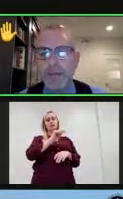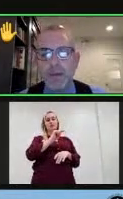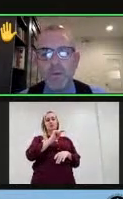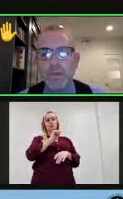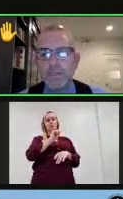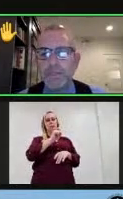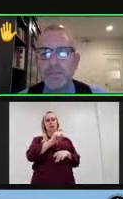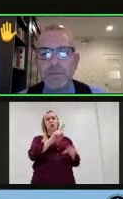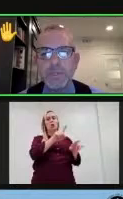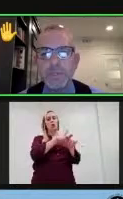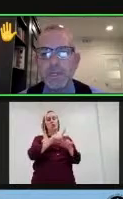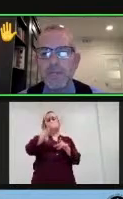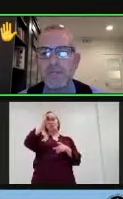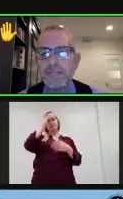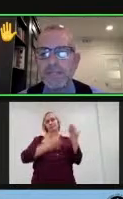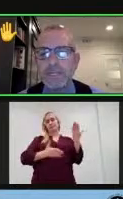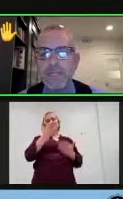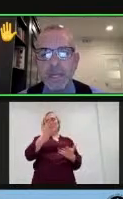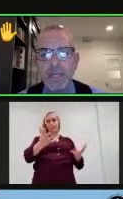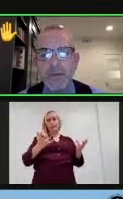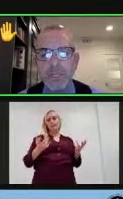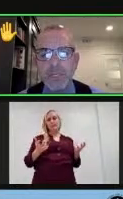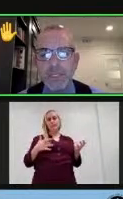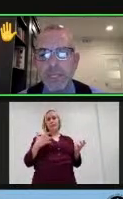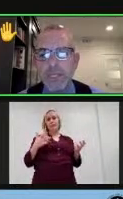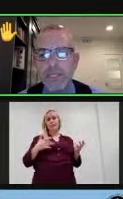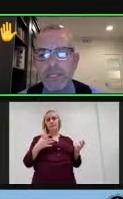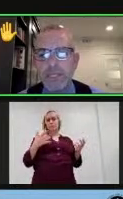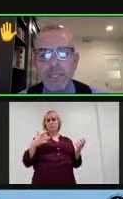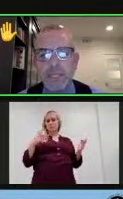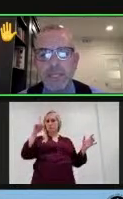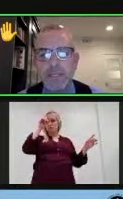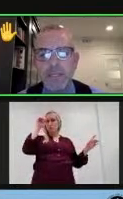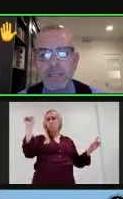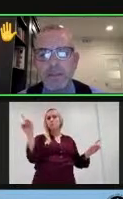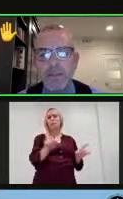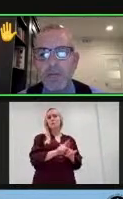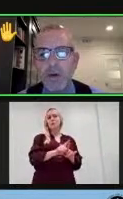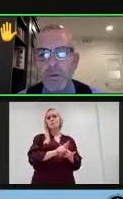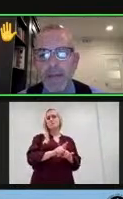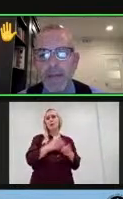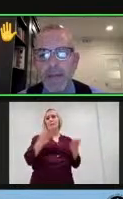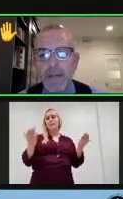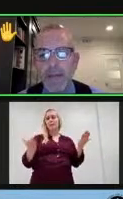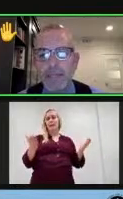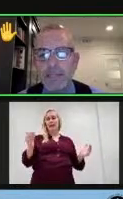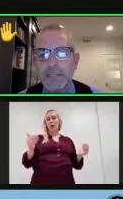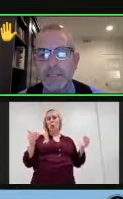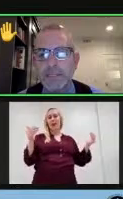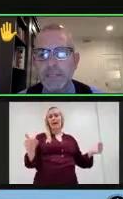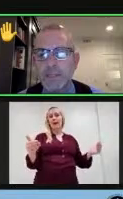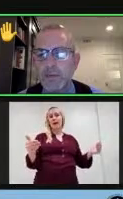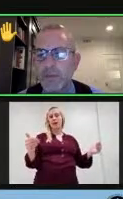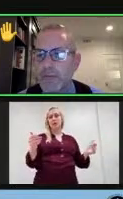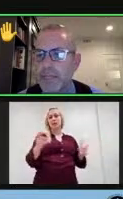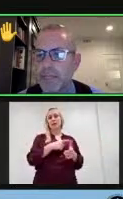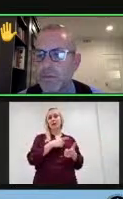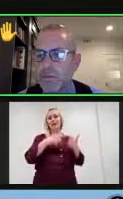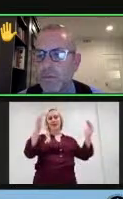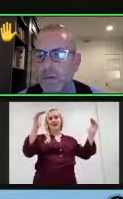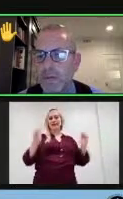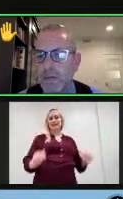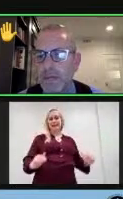we might want to, if it feels like there's a consensus, maybe go with that and go to the